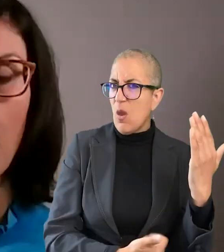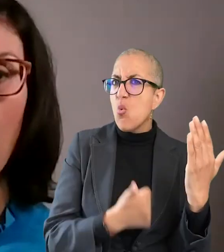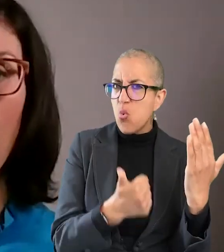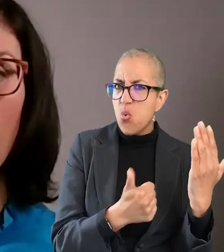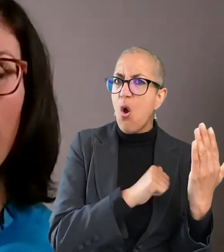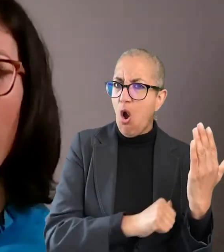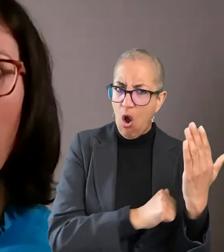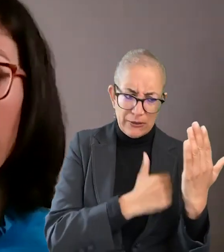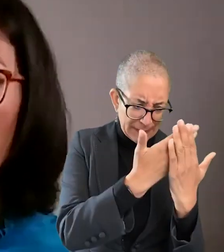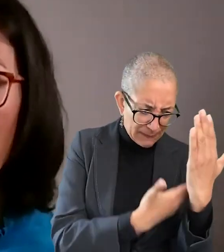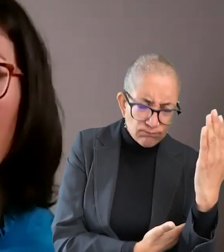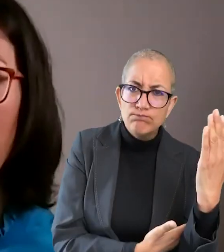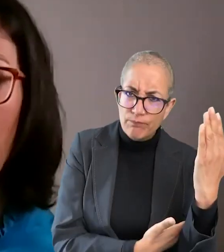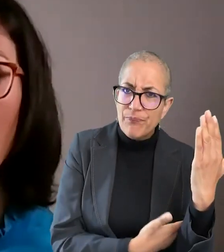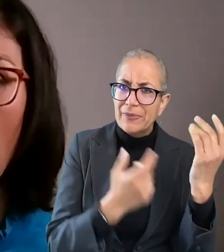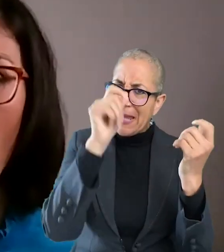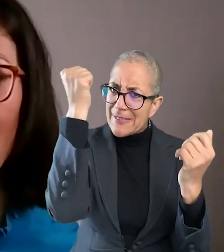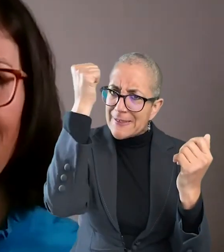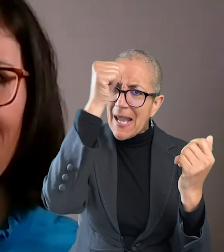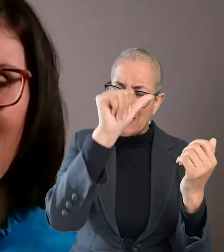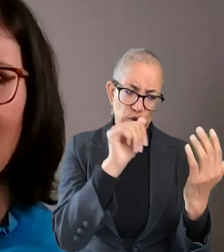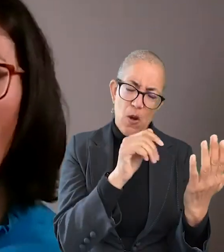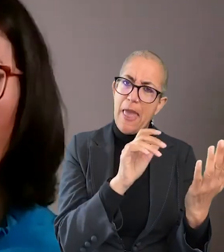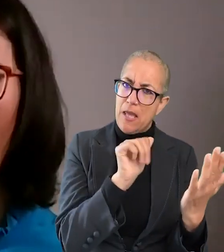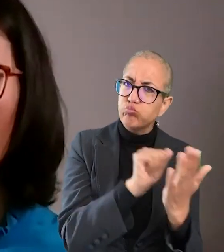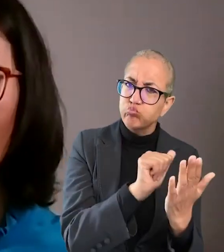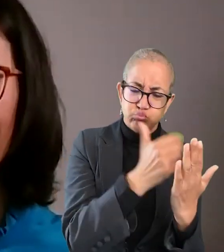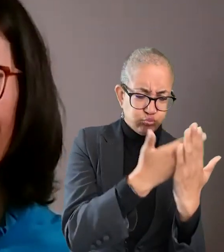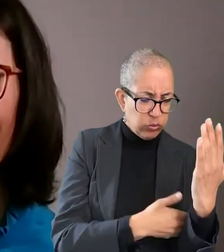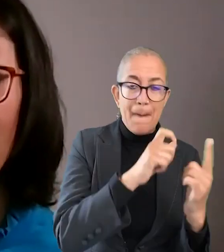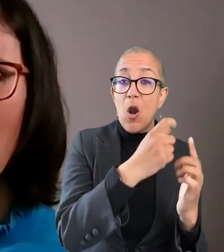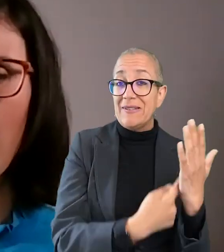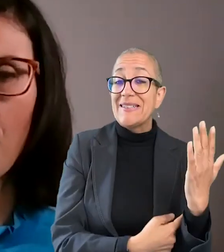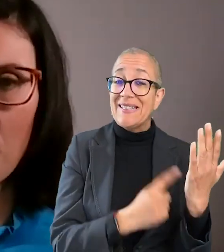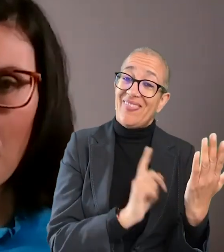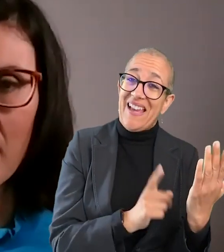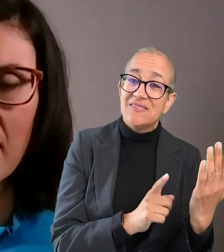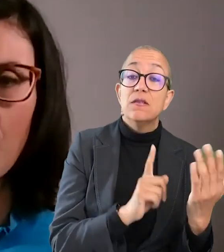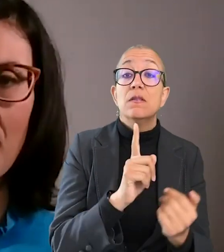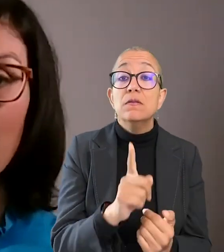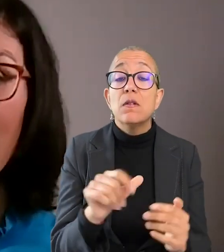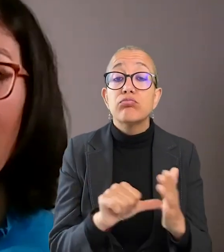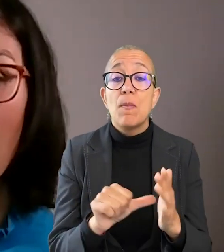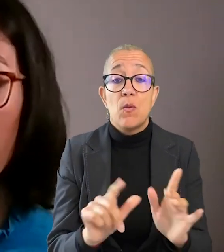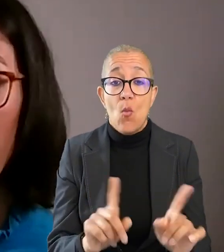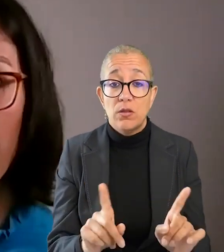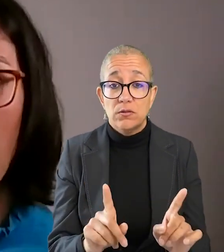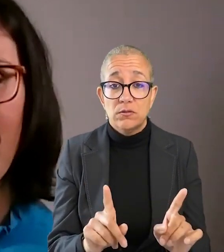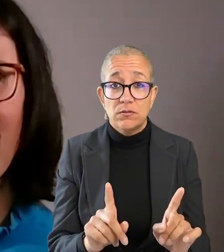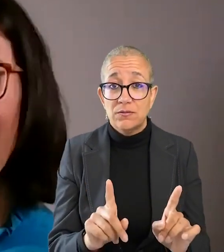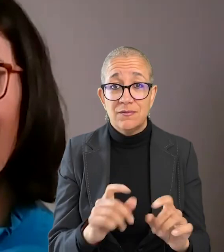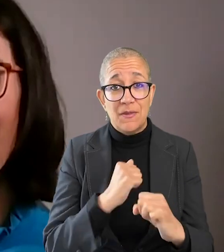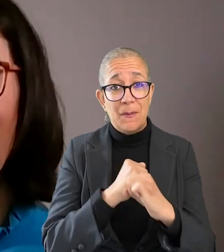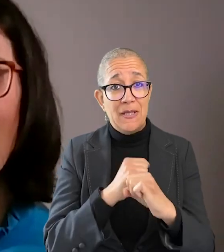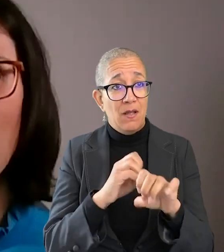honest, very intellectually sound policy, as often our policy is. The problem is that we don't get cut